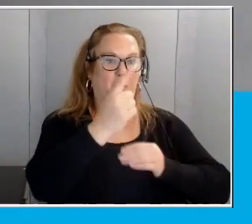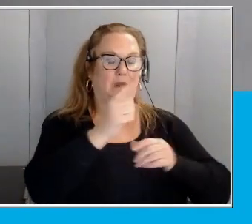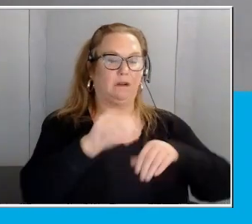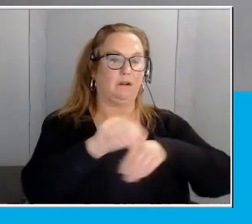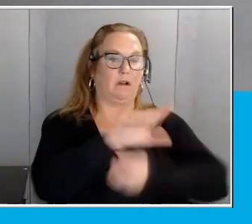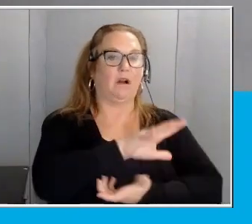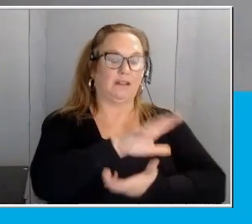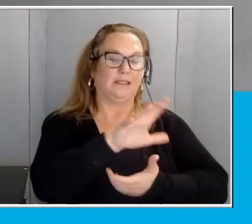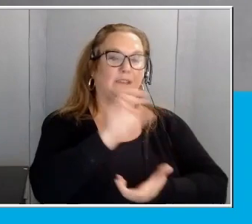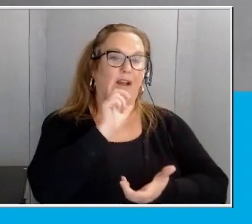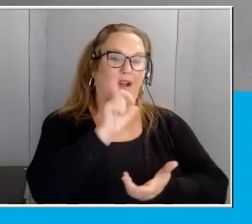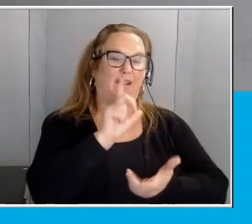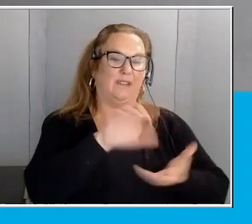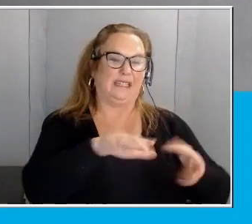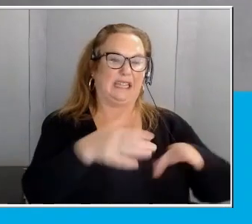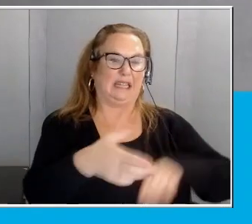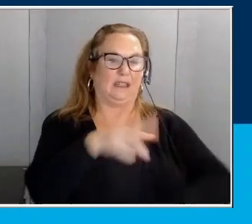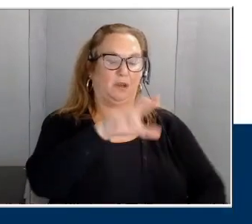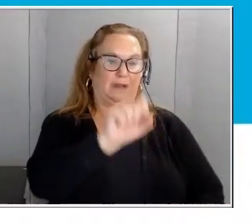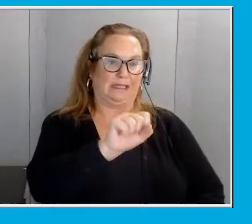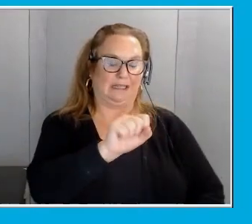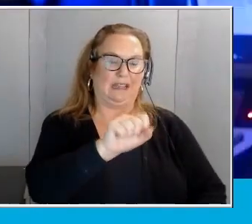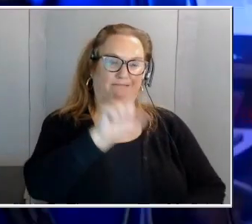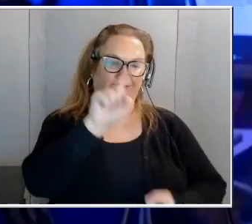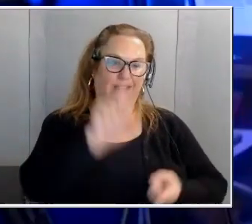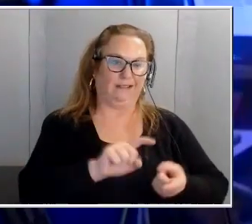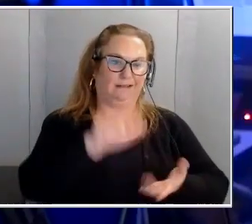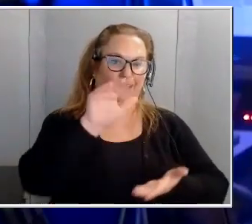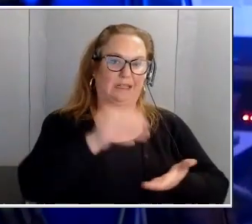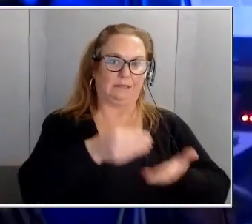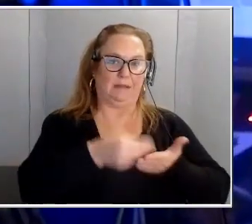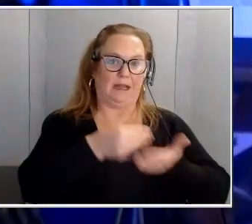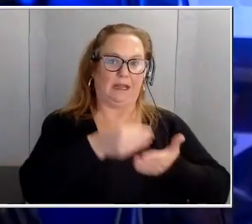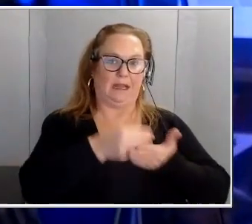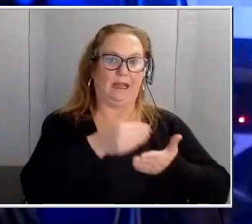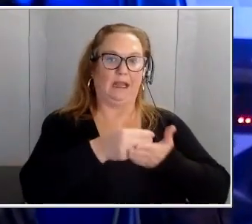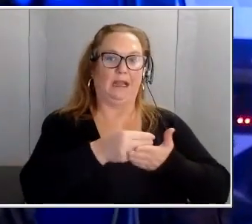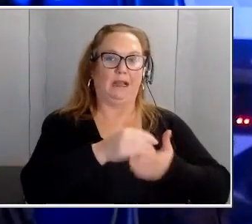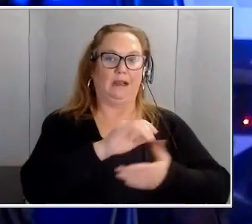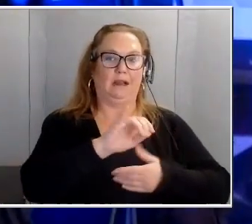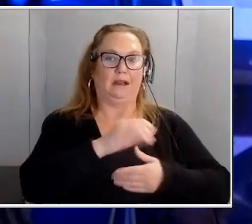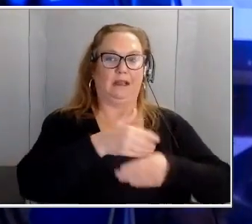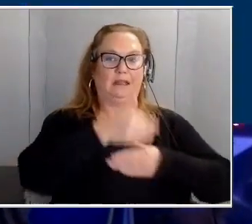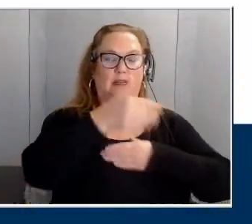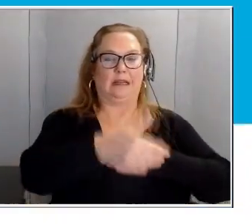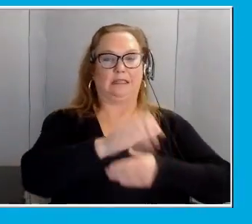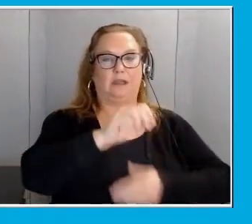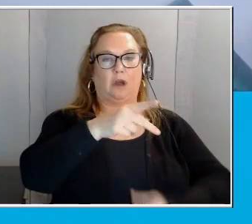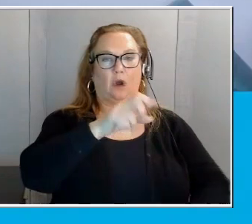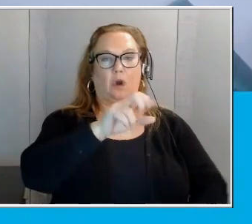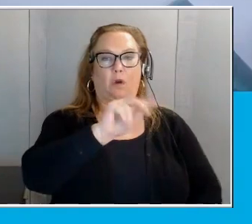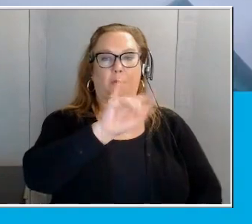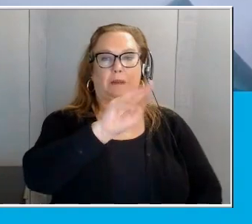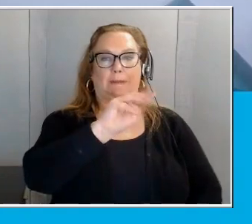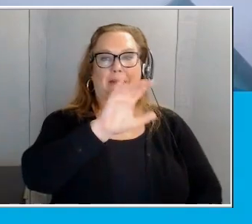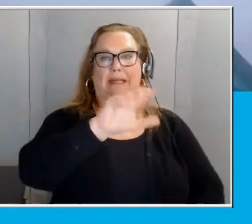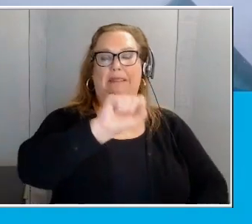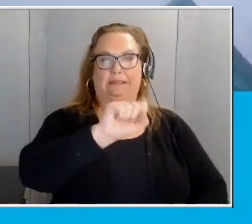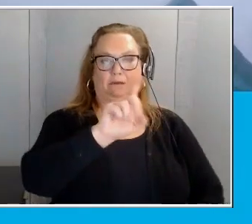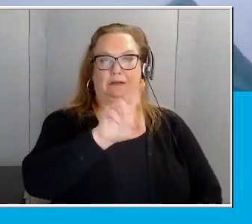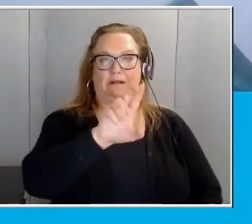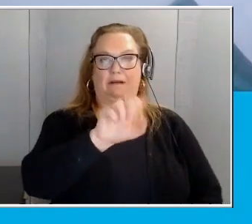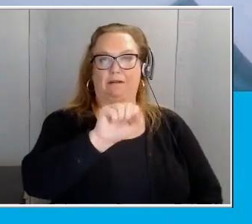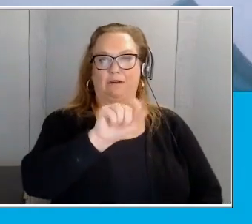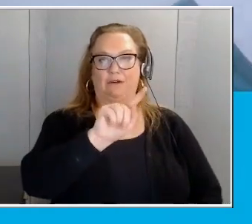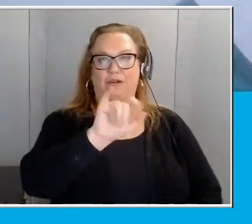least research funding. But there's good news. I'm Jessica Lovell. Coming up on the next Open Mics with Dr. Stites, we'll explain